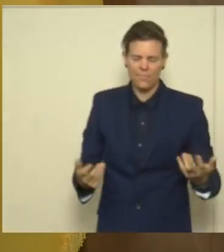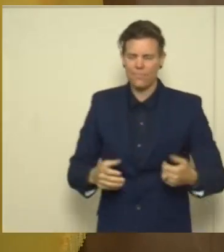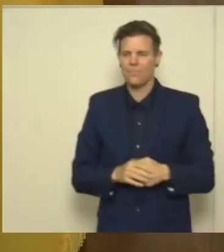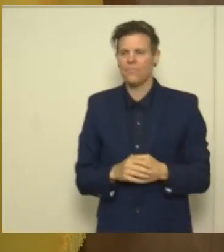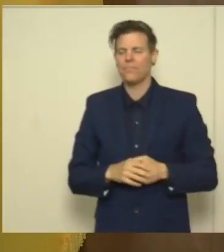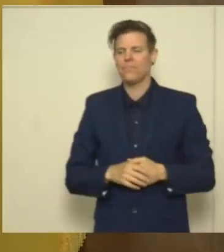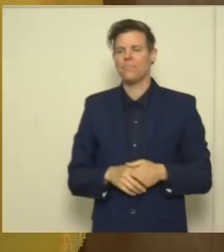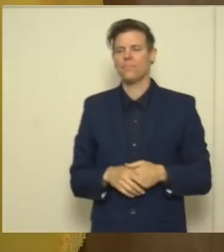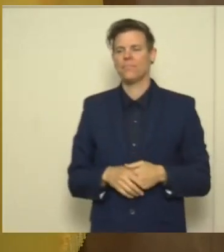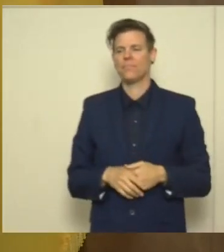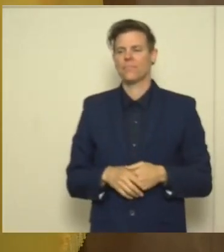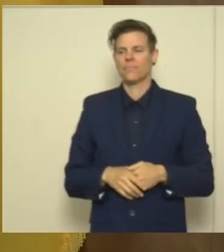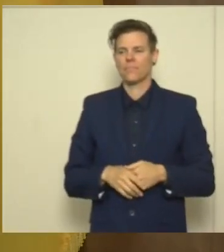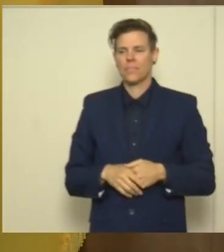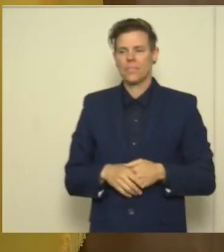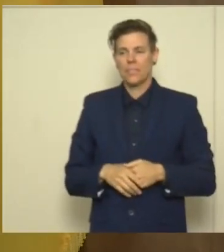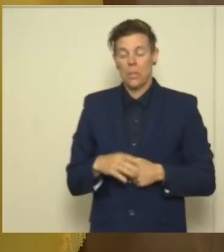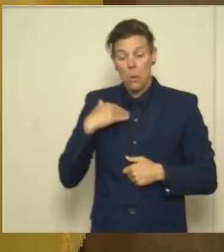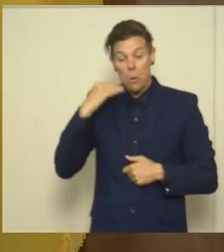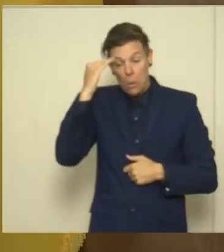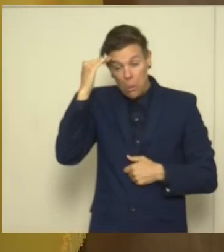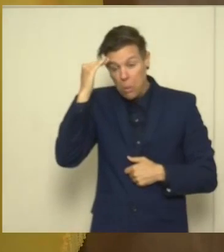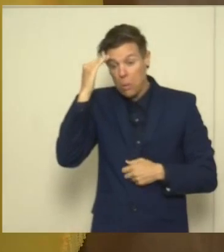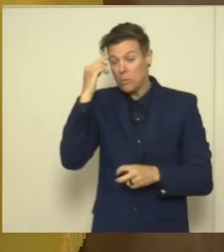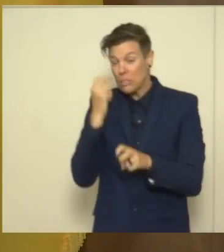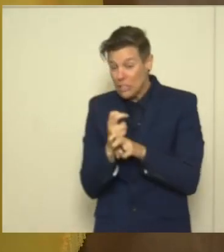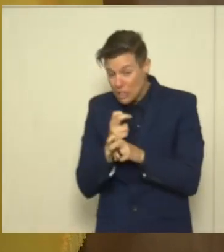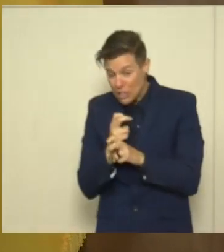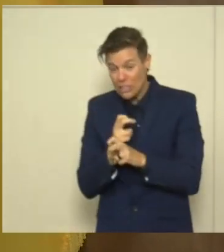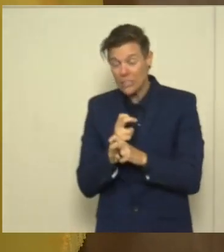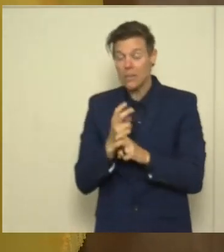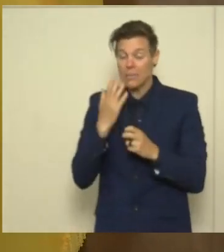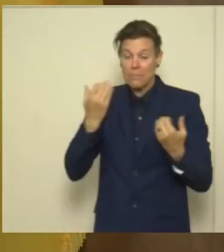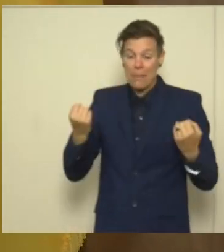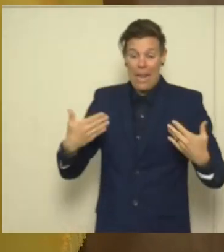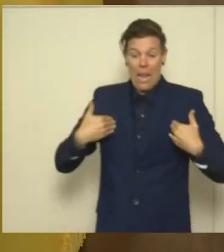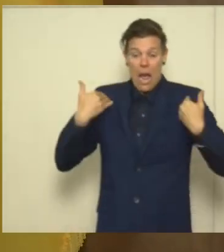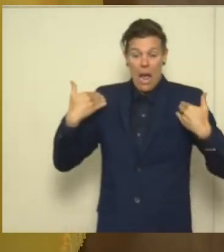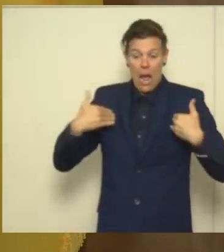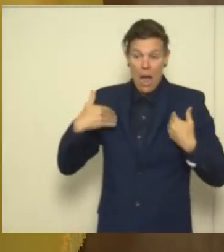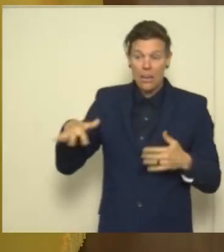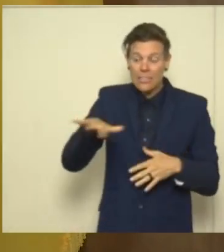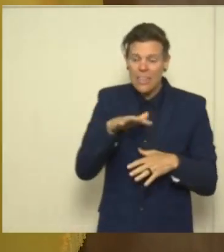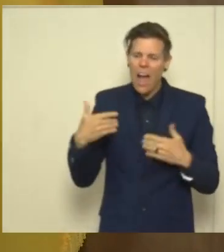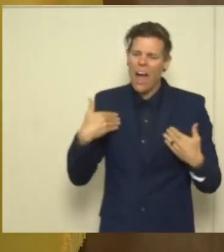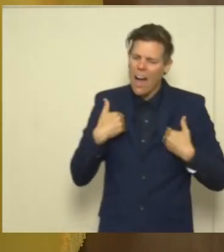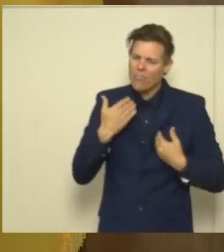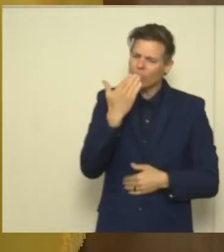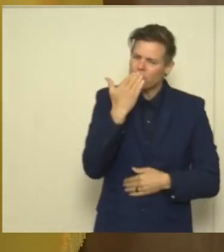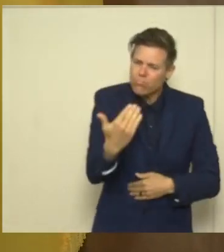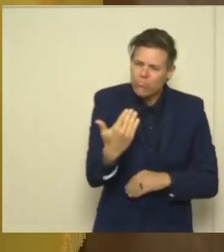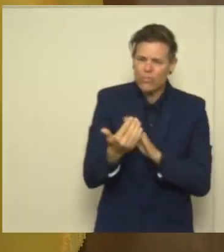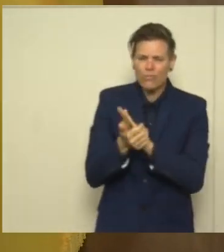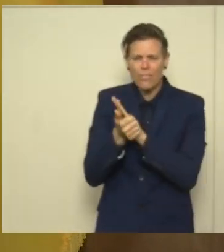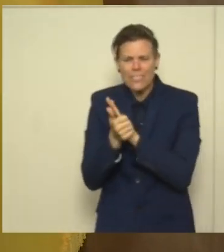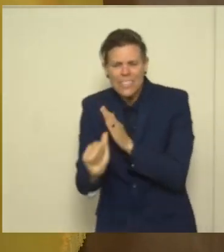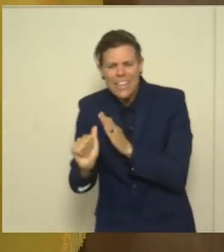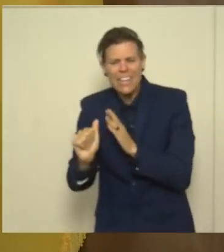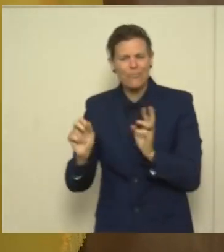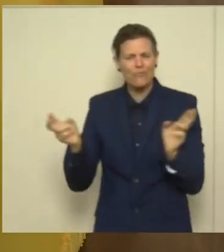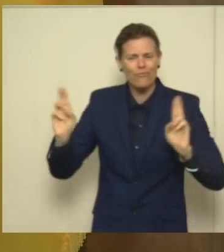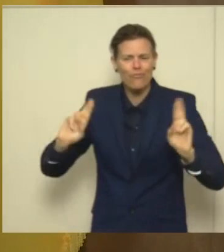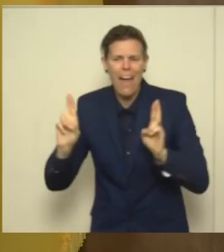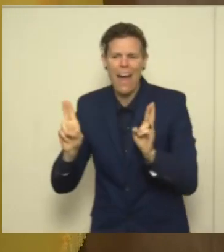are talented and anxious and exhausted by the restrictions. But we got to do